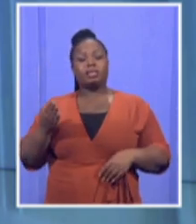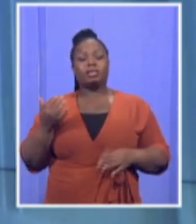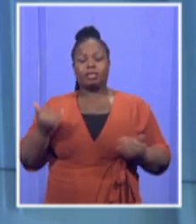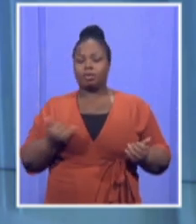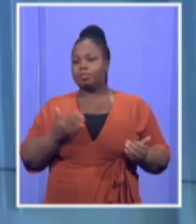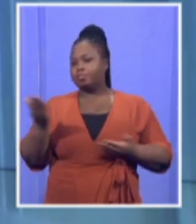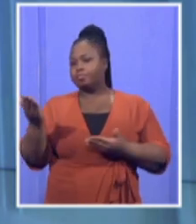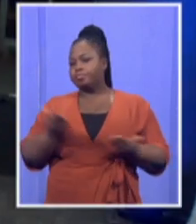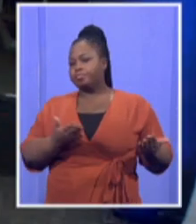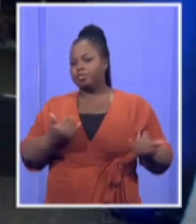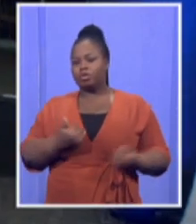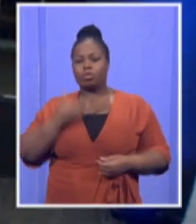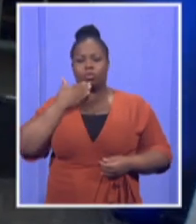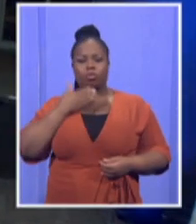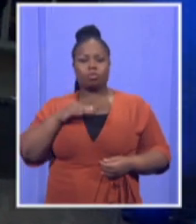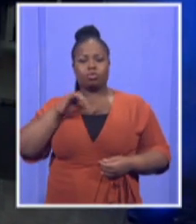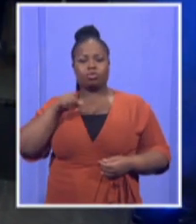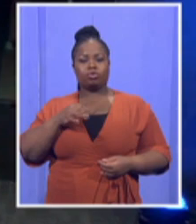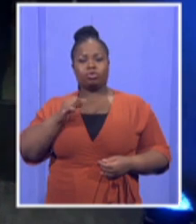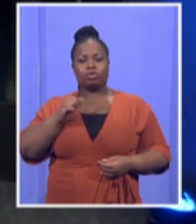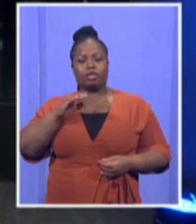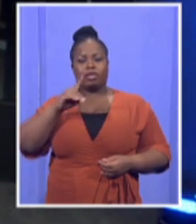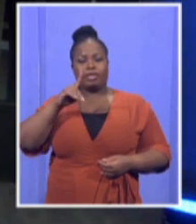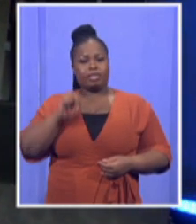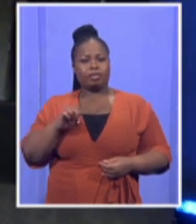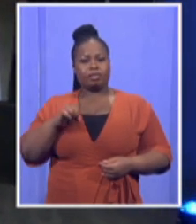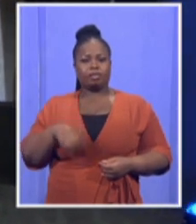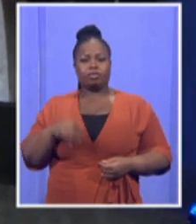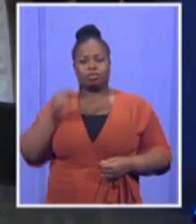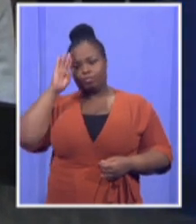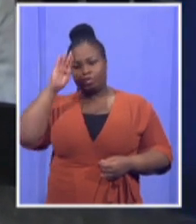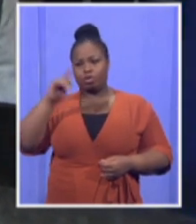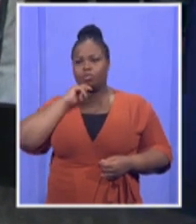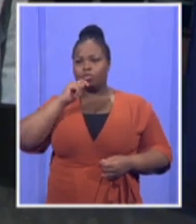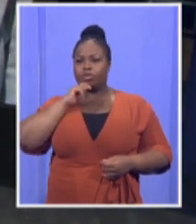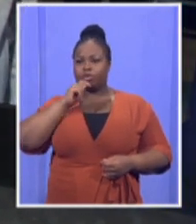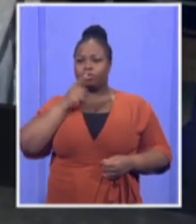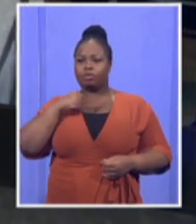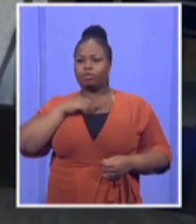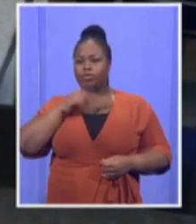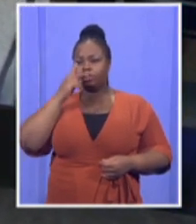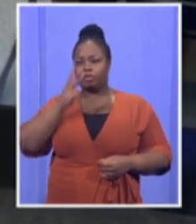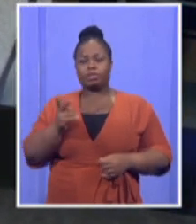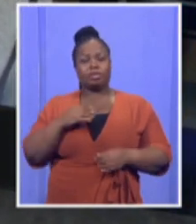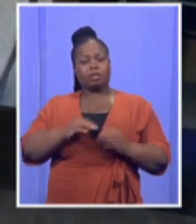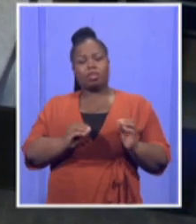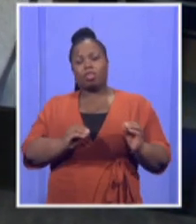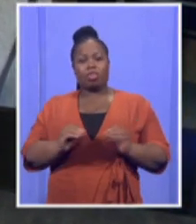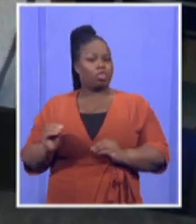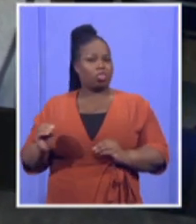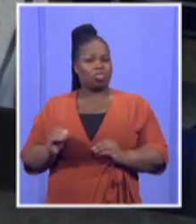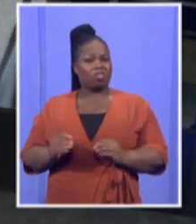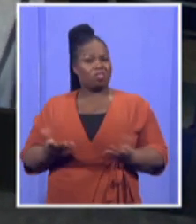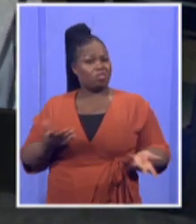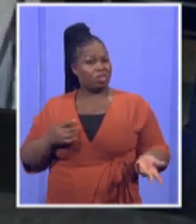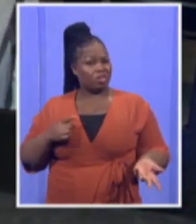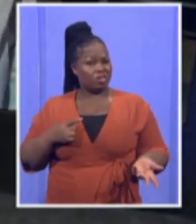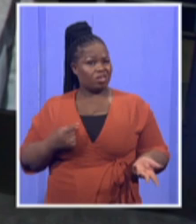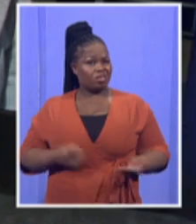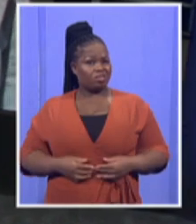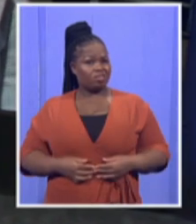in our colleague Jayed Paulse. A very good morning to you, Jayed. We see the proceedings are delayed. Why is that?